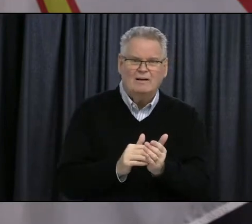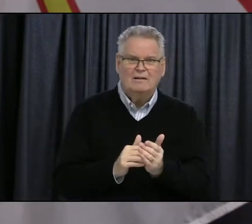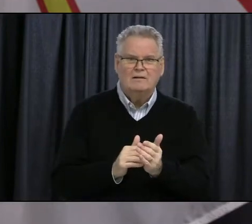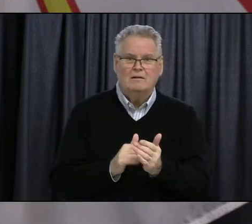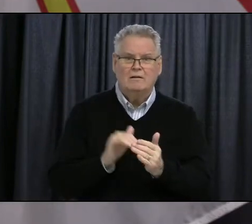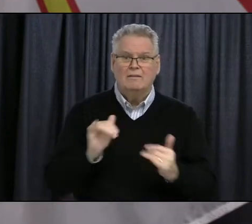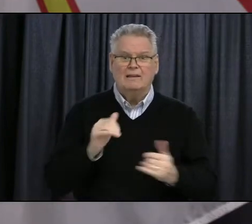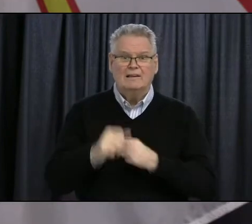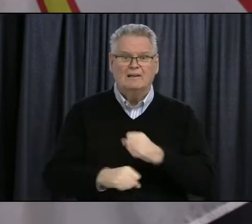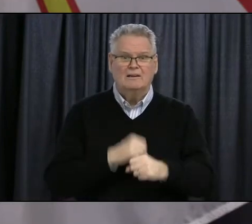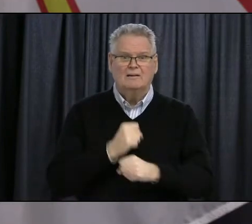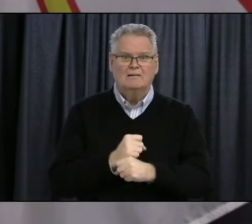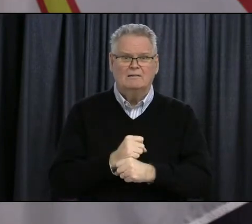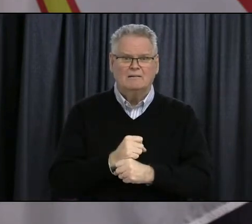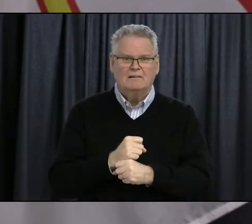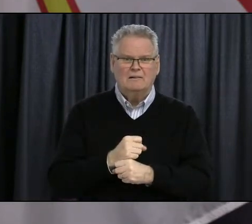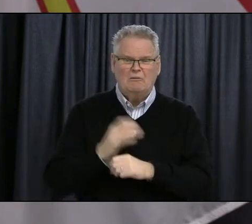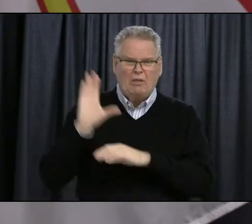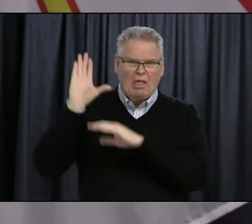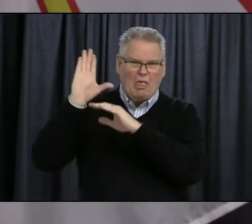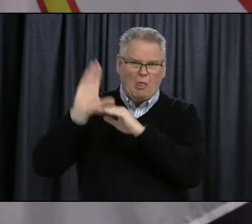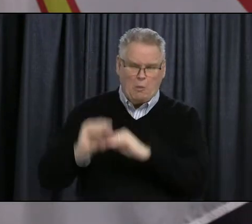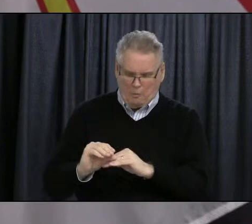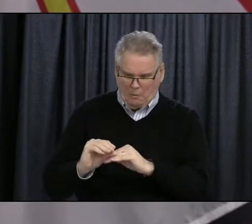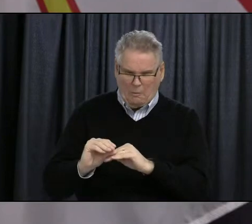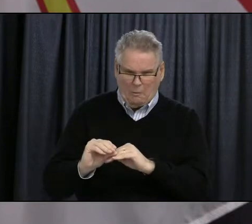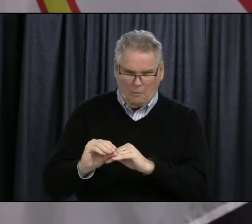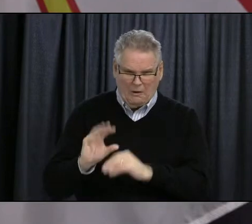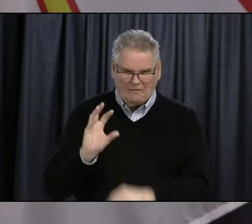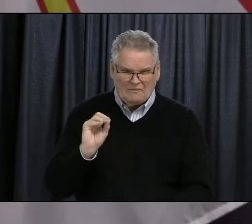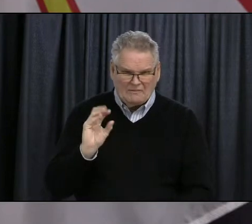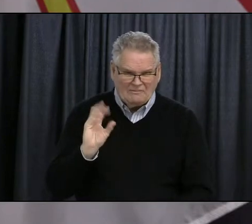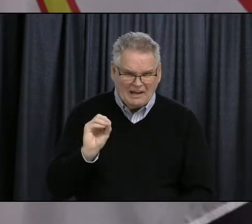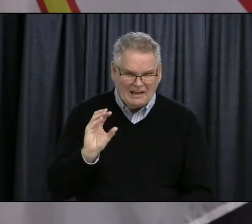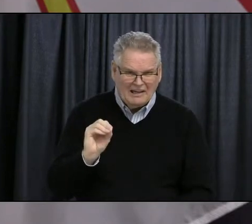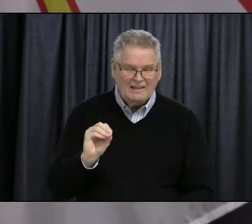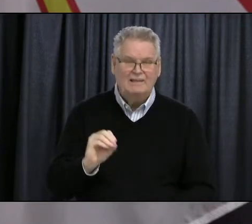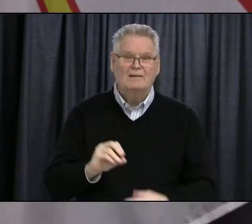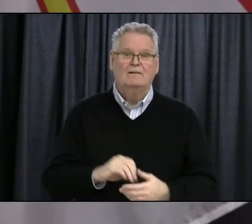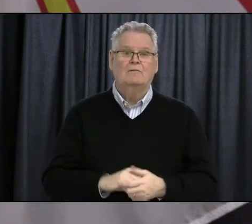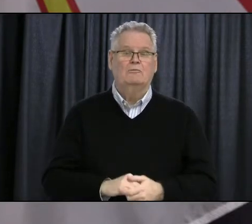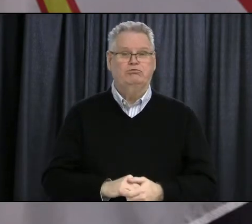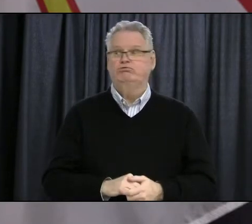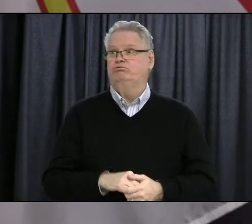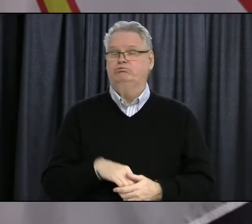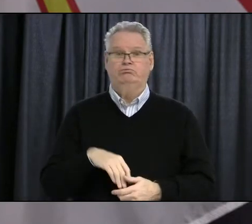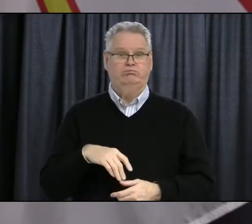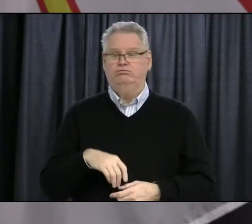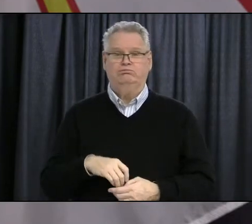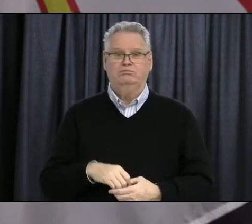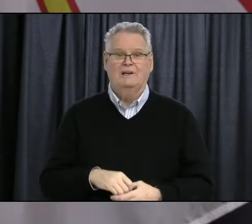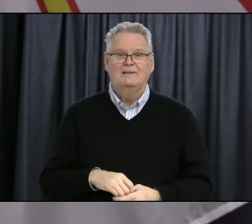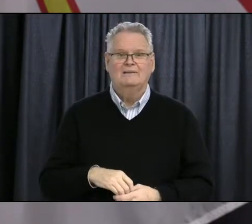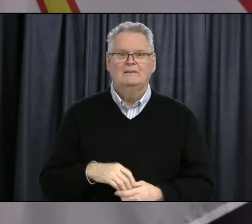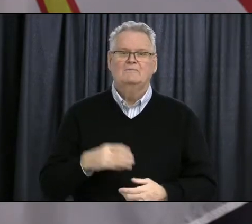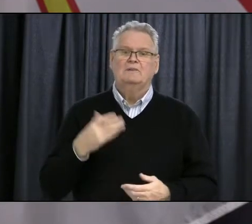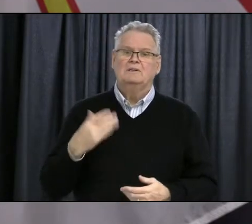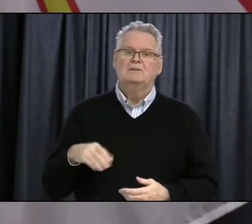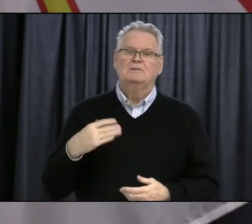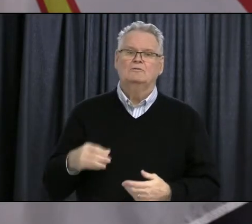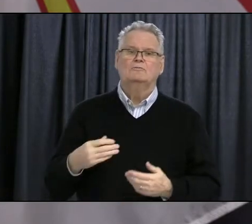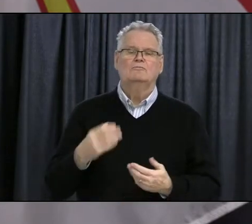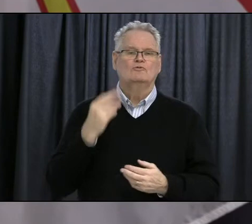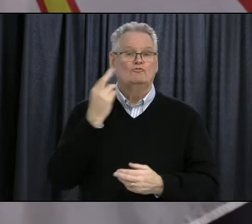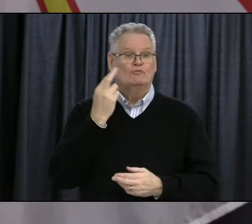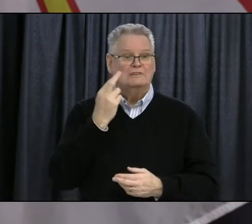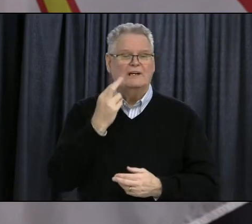that are usually reported. So certainly we are seeing a big decrease. I think a lot of that has to do with a lot of the measures that are in place for